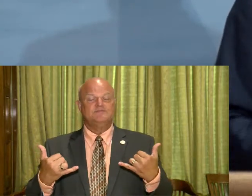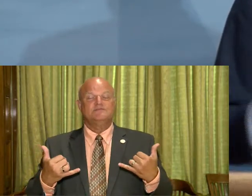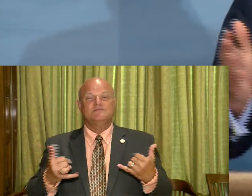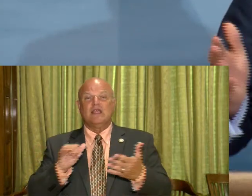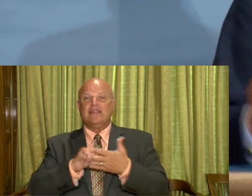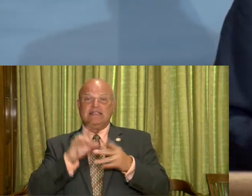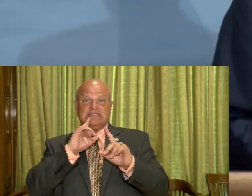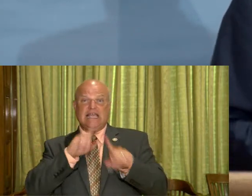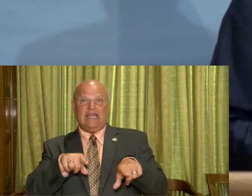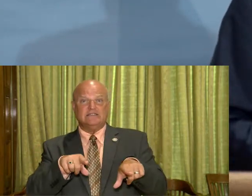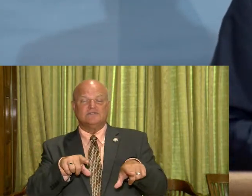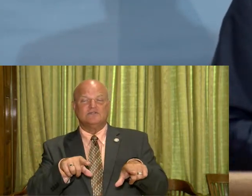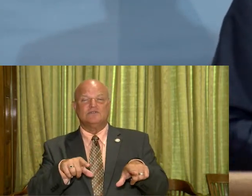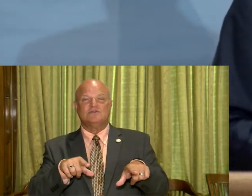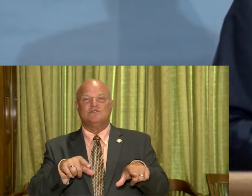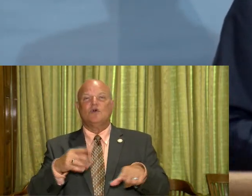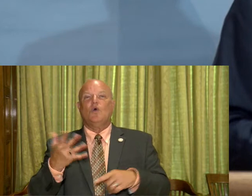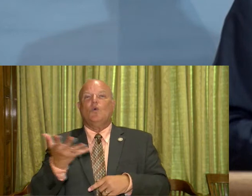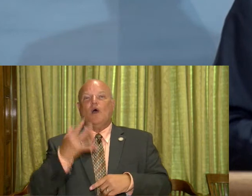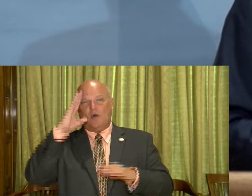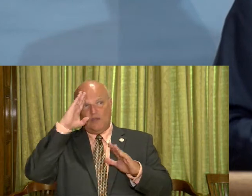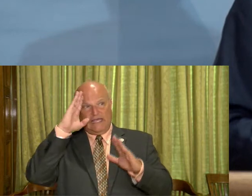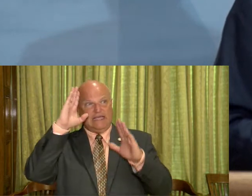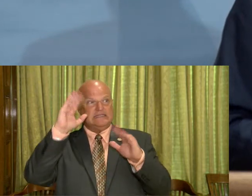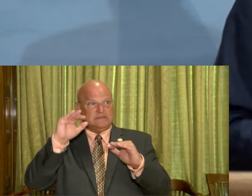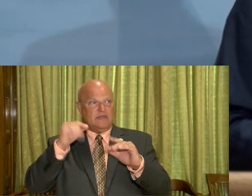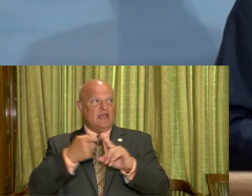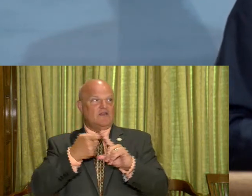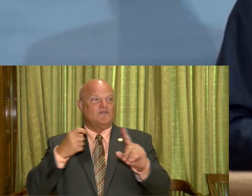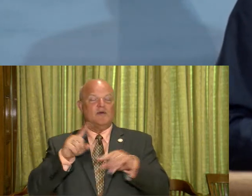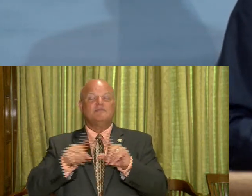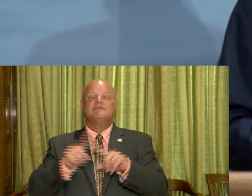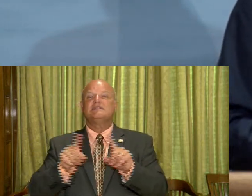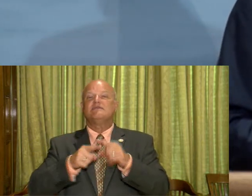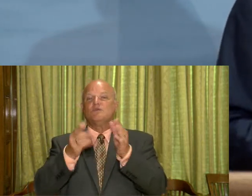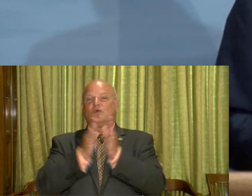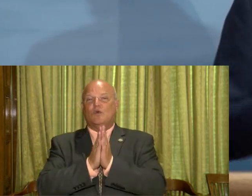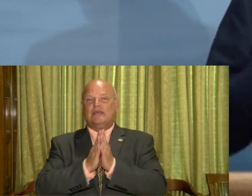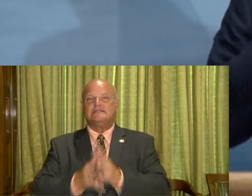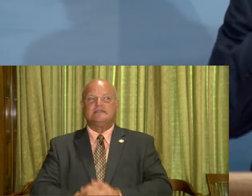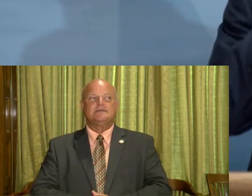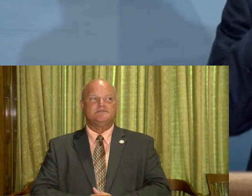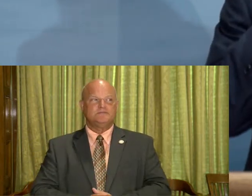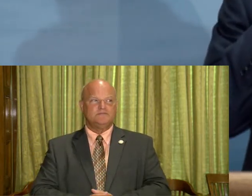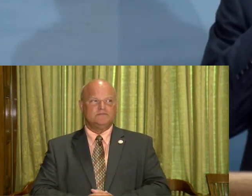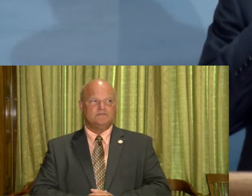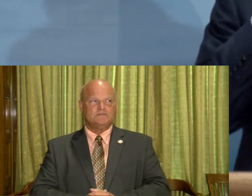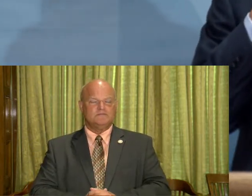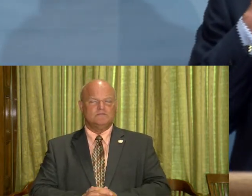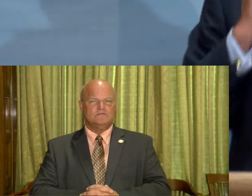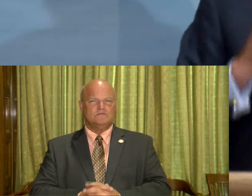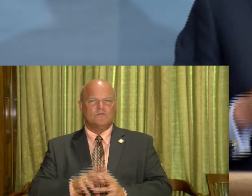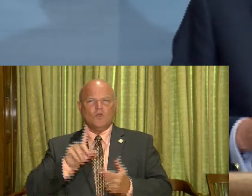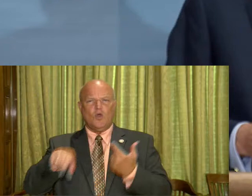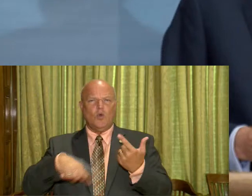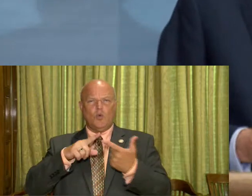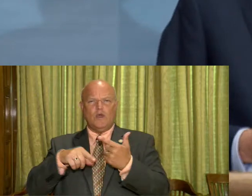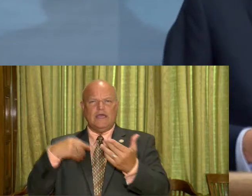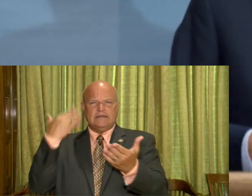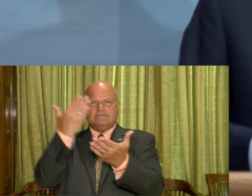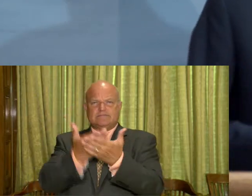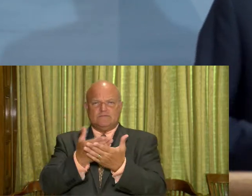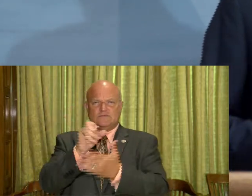that's the answer as to what we expect from these different requests. Do you know when the surge team will be? I do